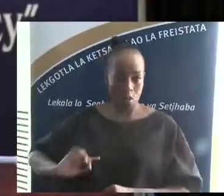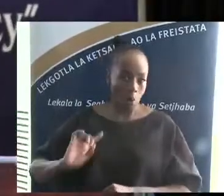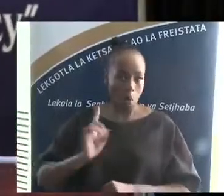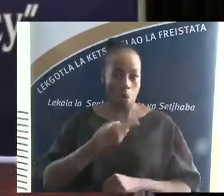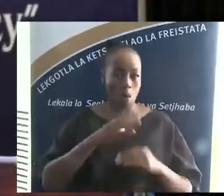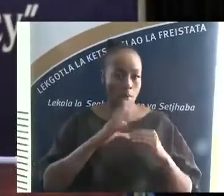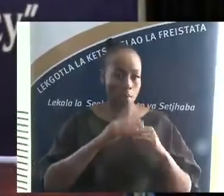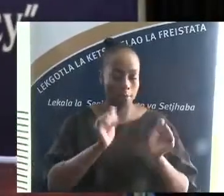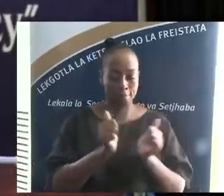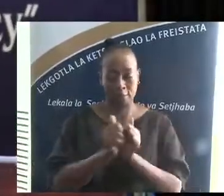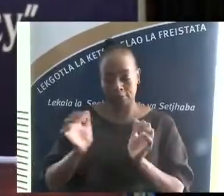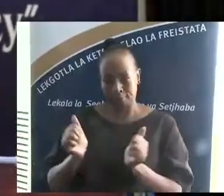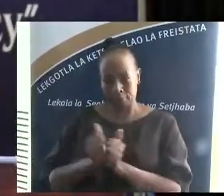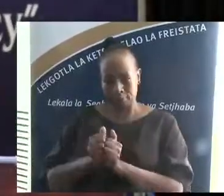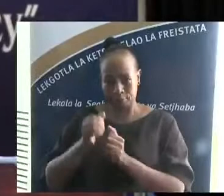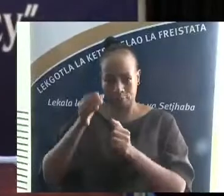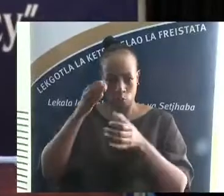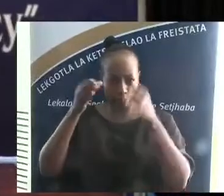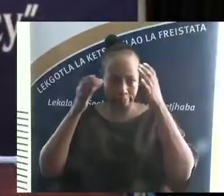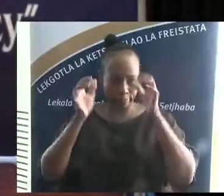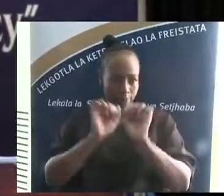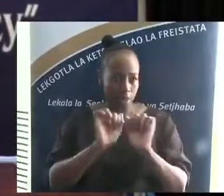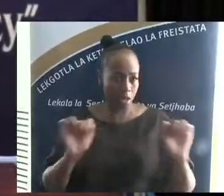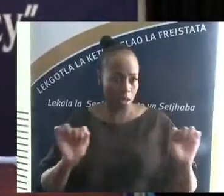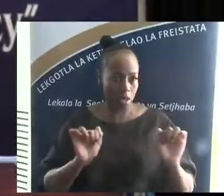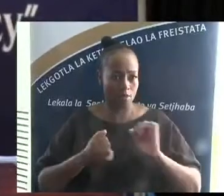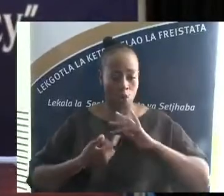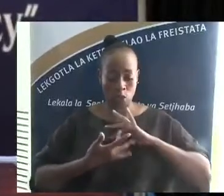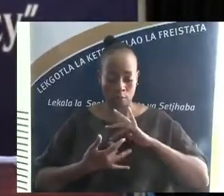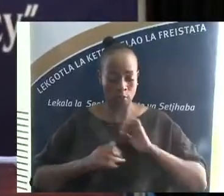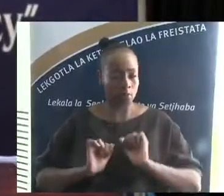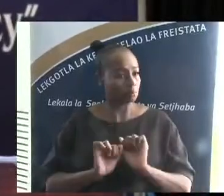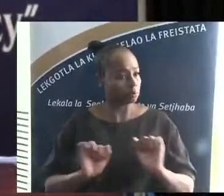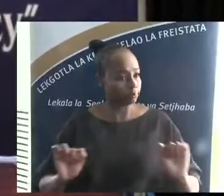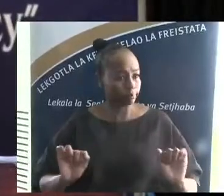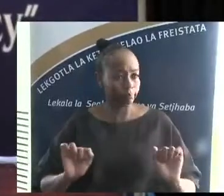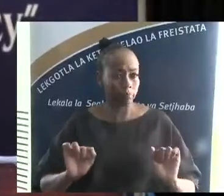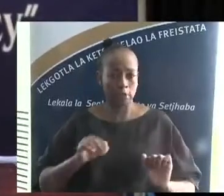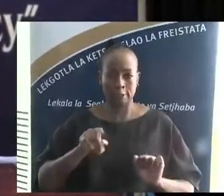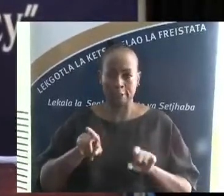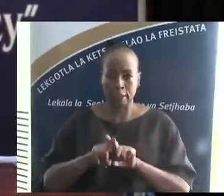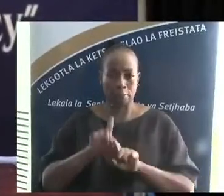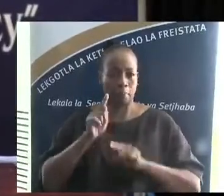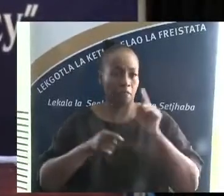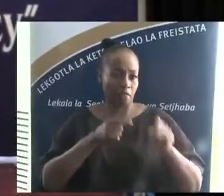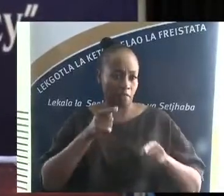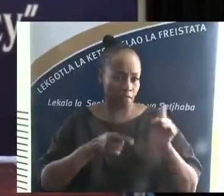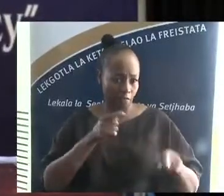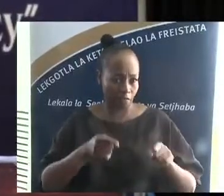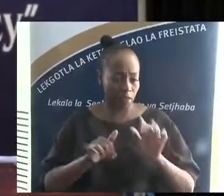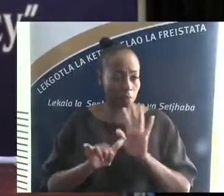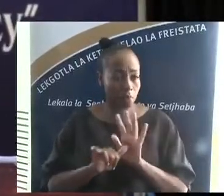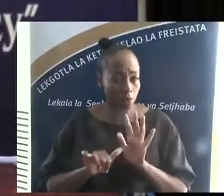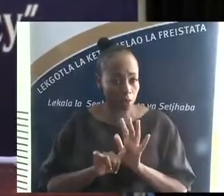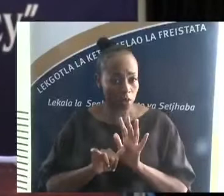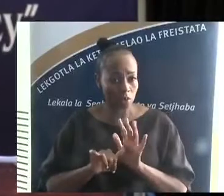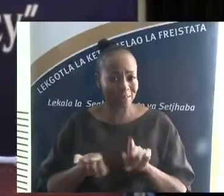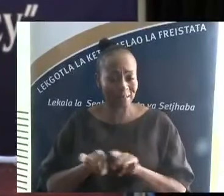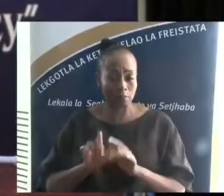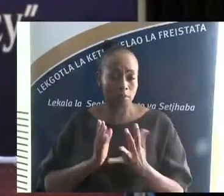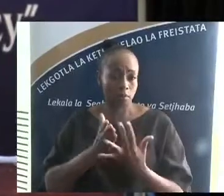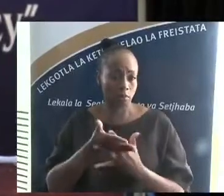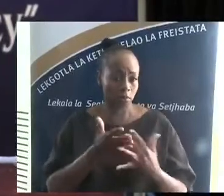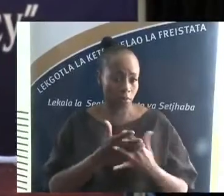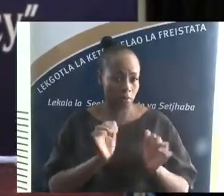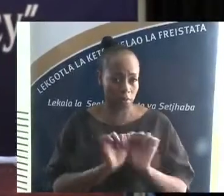their collective wisdom, for the inspiration, for their positive criticism and intervention that they have brought to